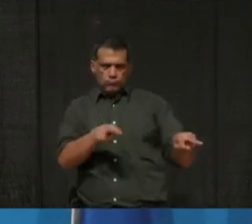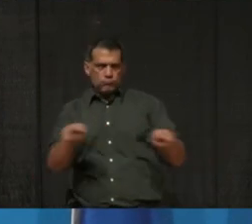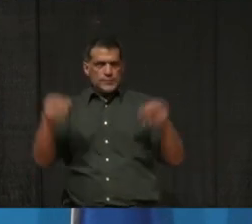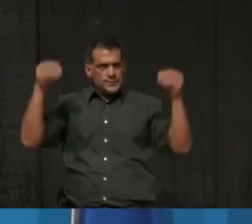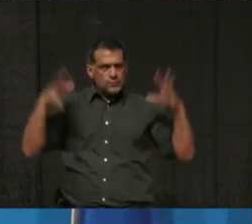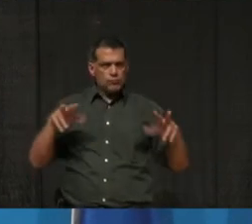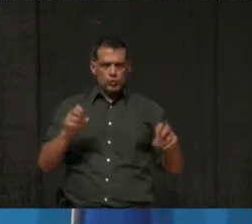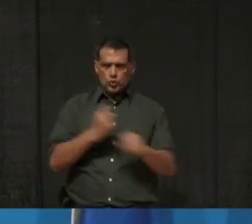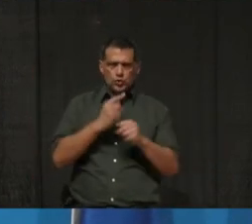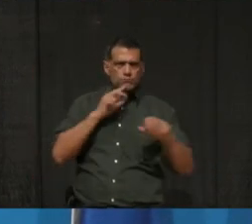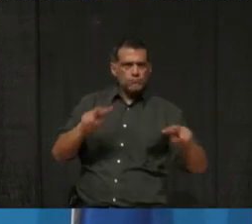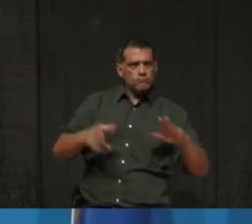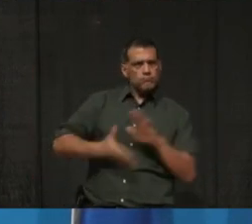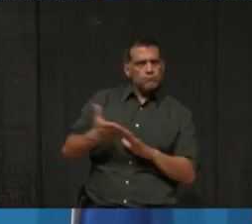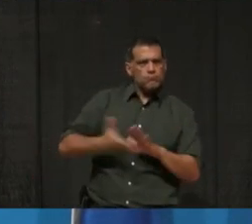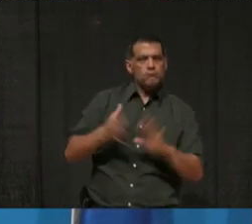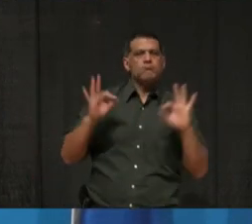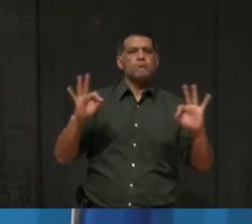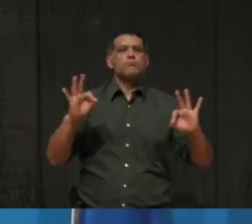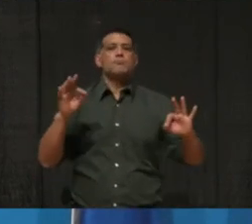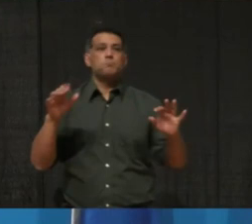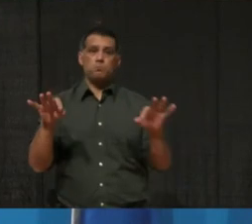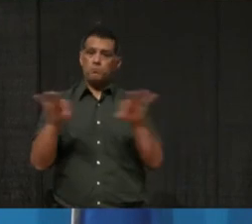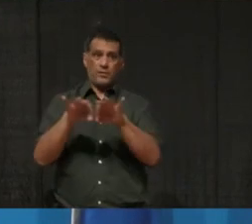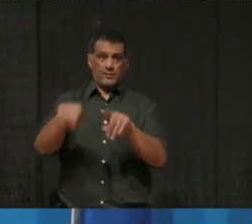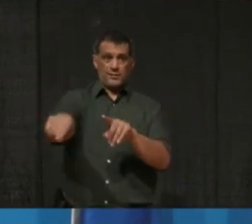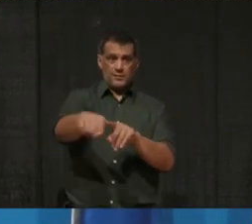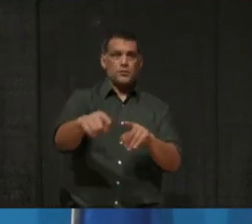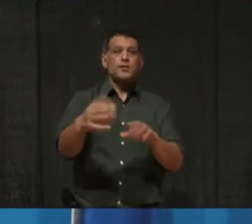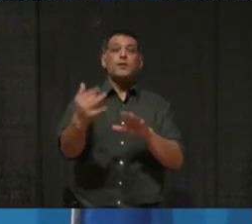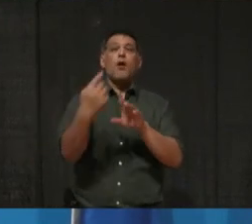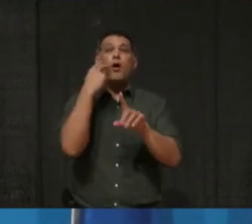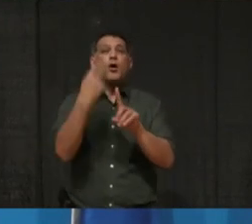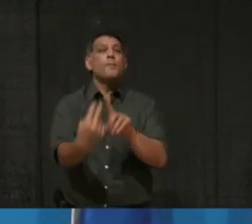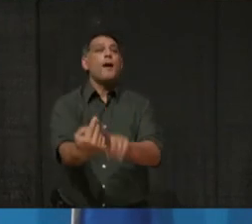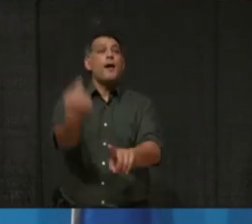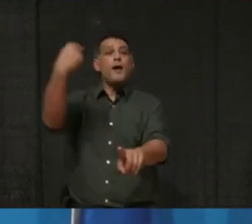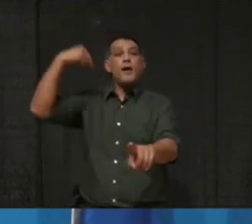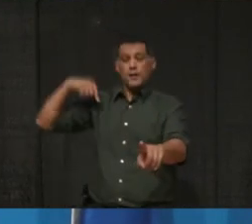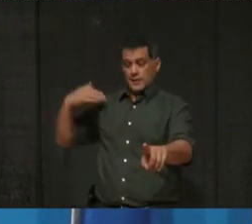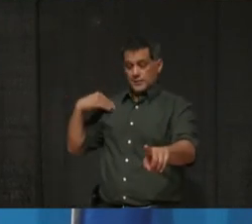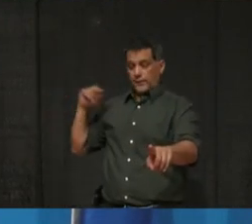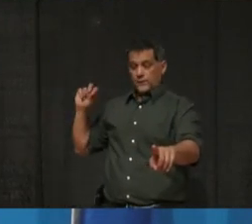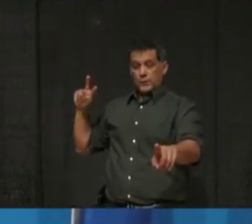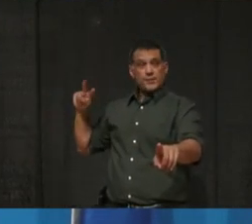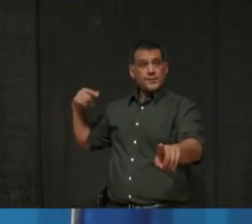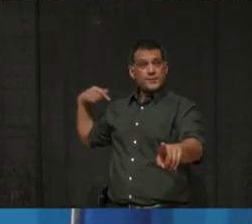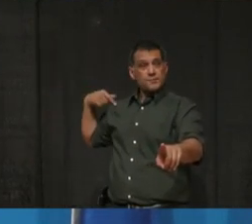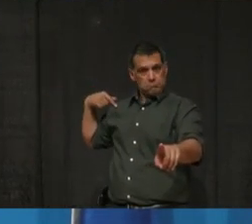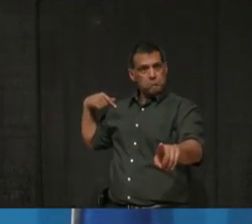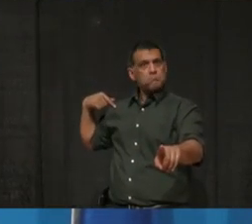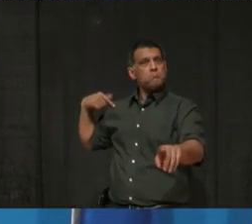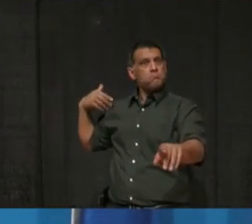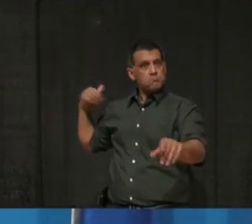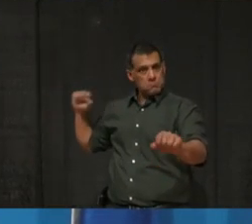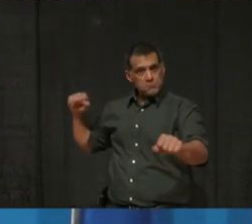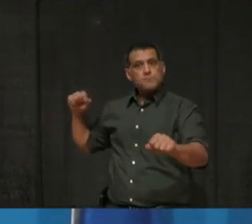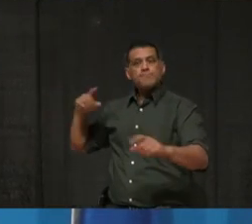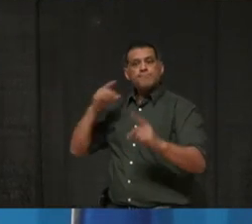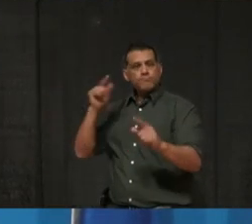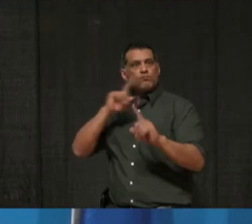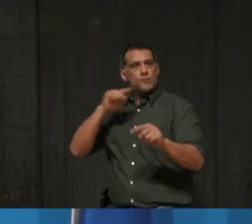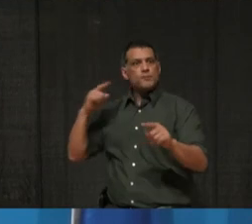So we're at a level again now, similar to where November was, where we know that there is capacity to respond to cases that may be showing up in